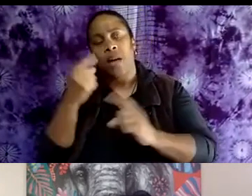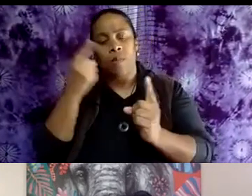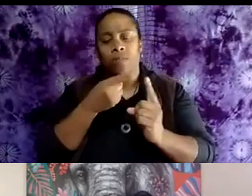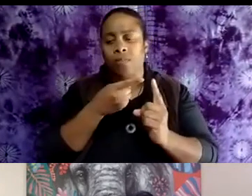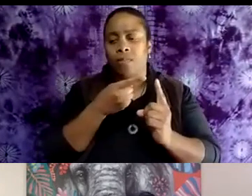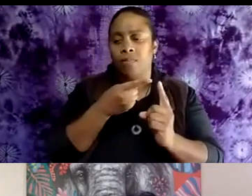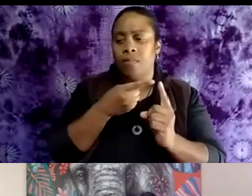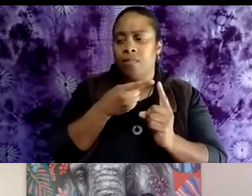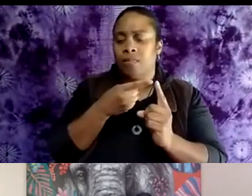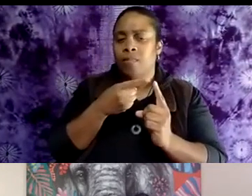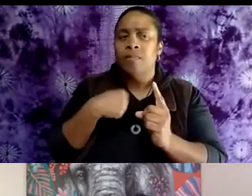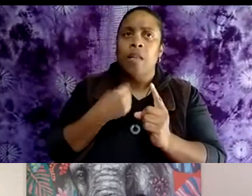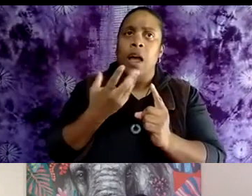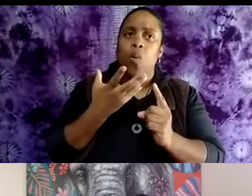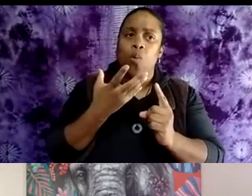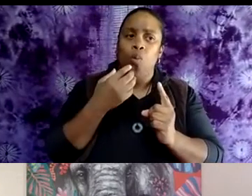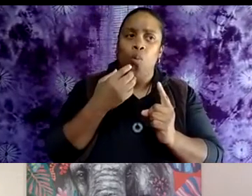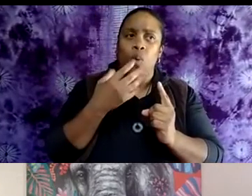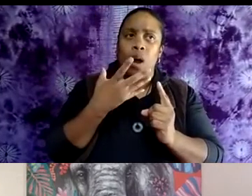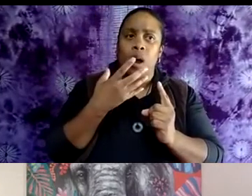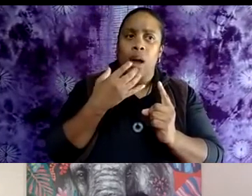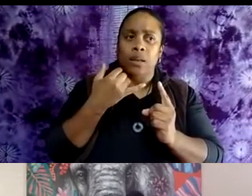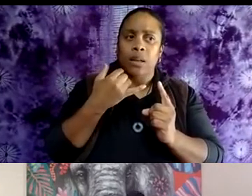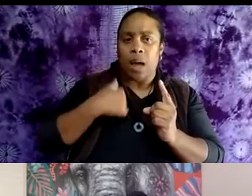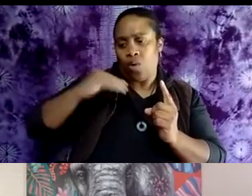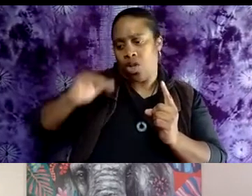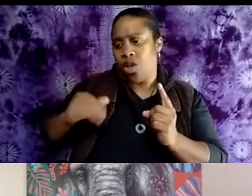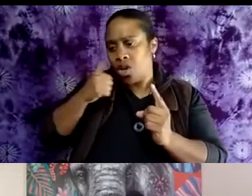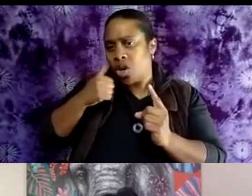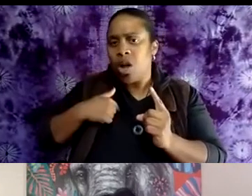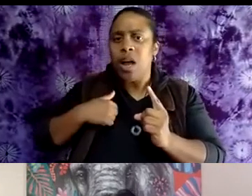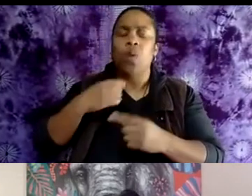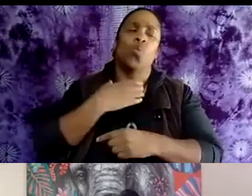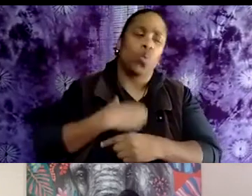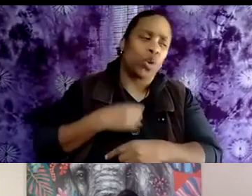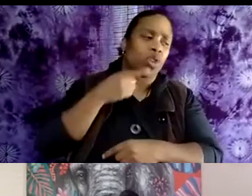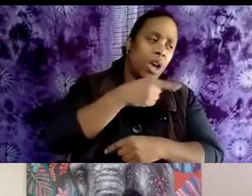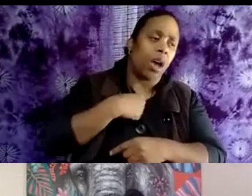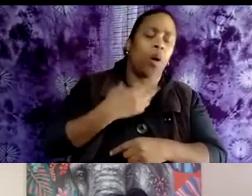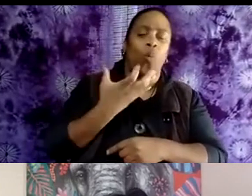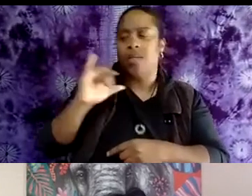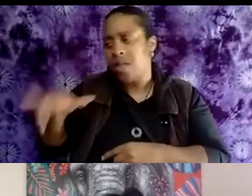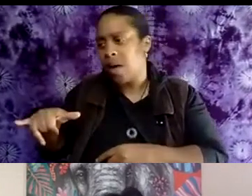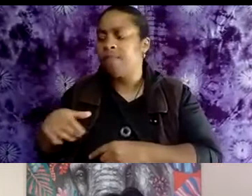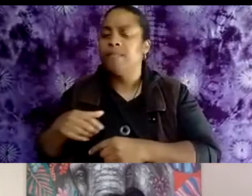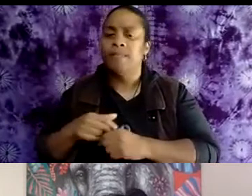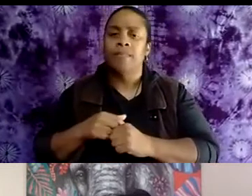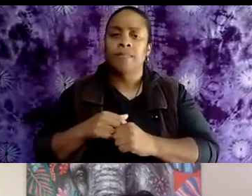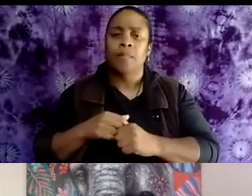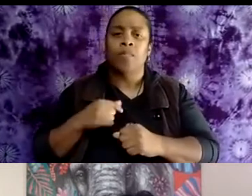things that I wanted when I was little, like, I wish for something, I wish this or I wish that. I feel